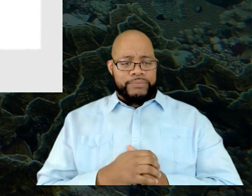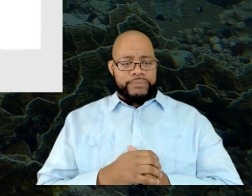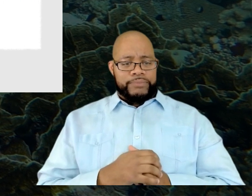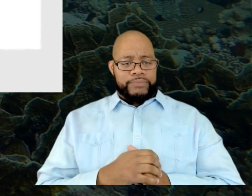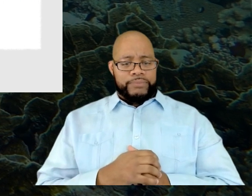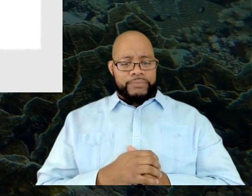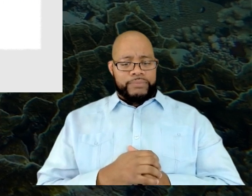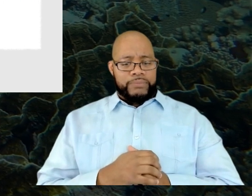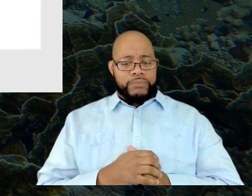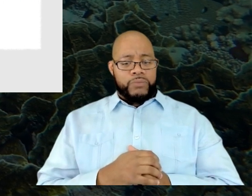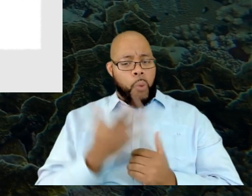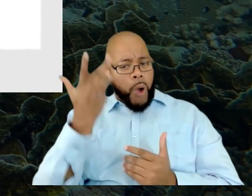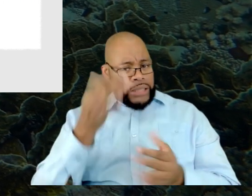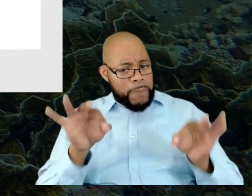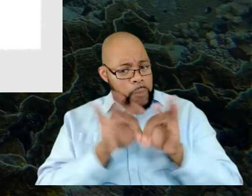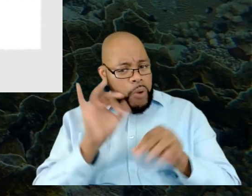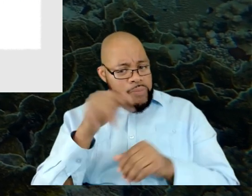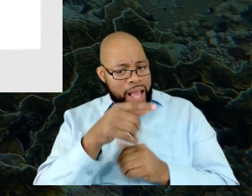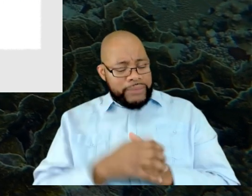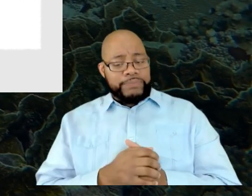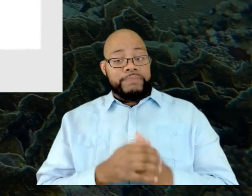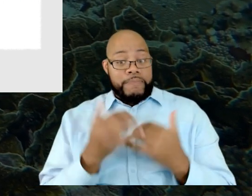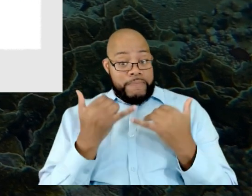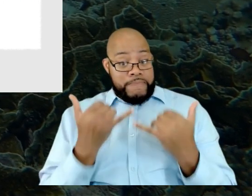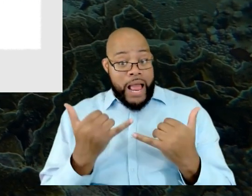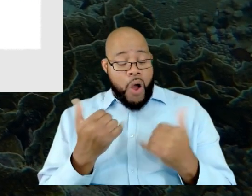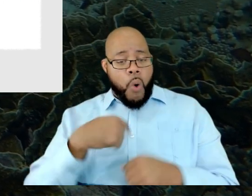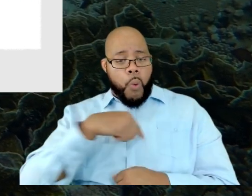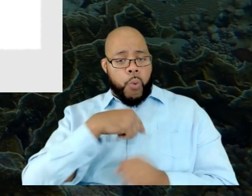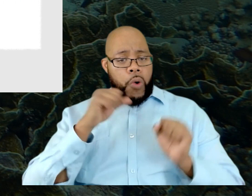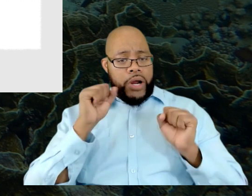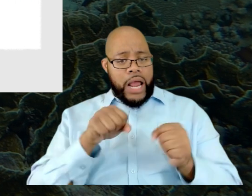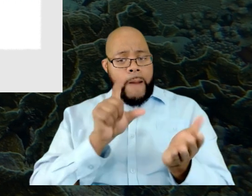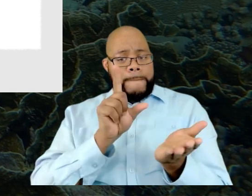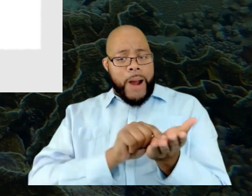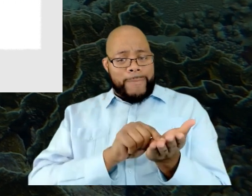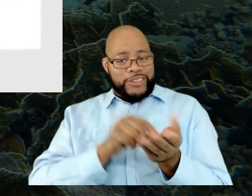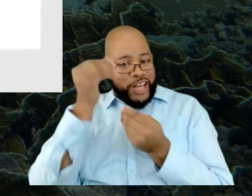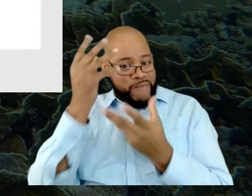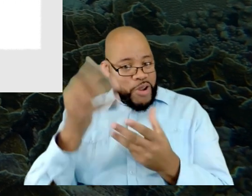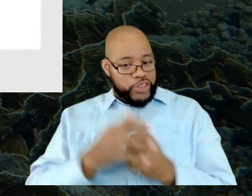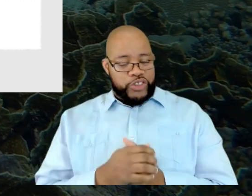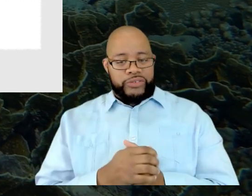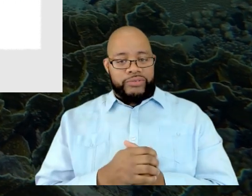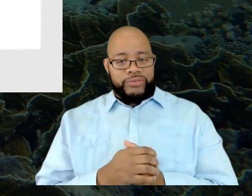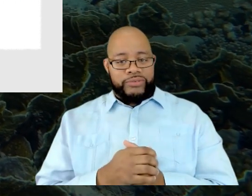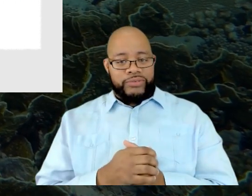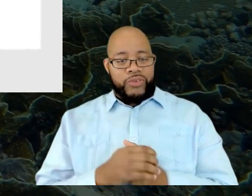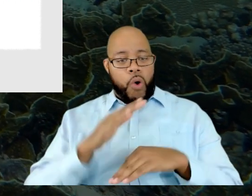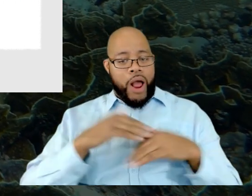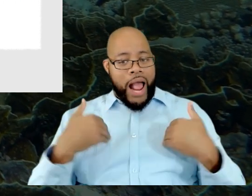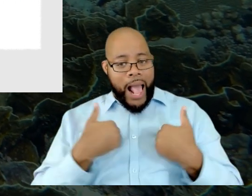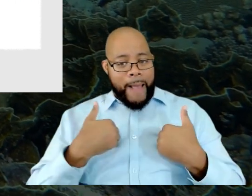And so, why is this important? Well, now we can publish data on